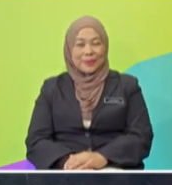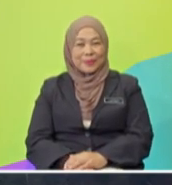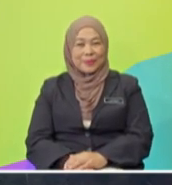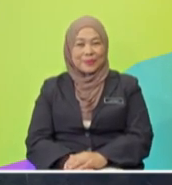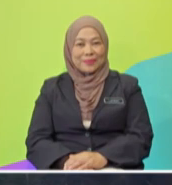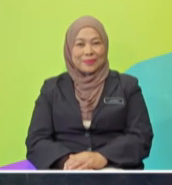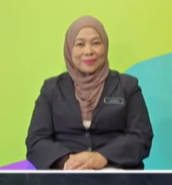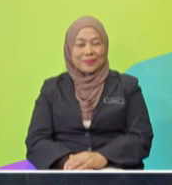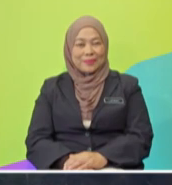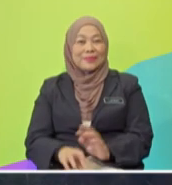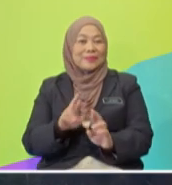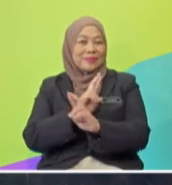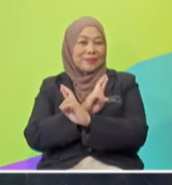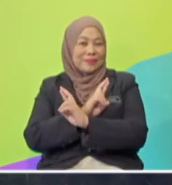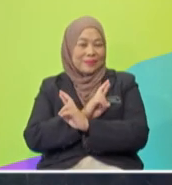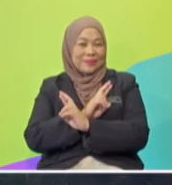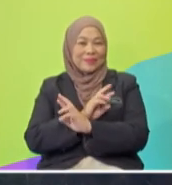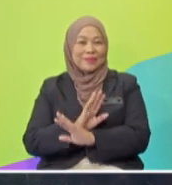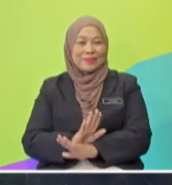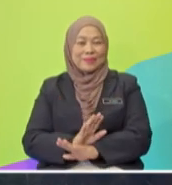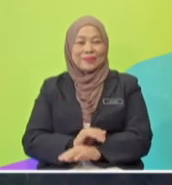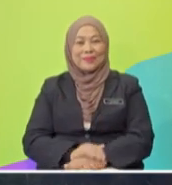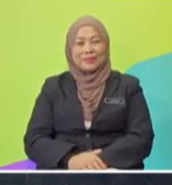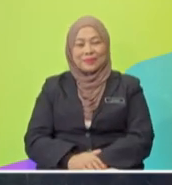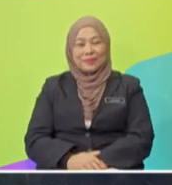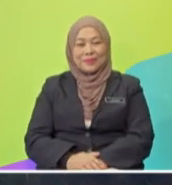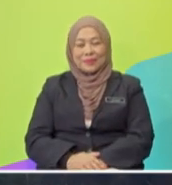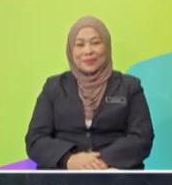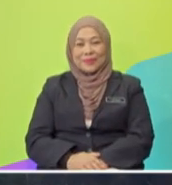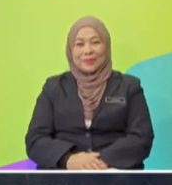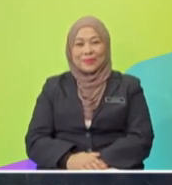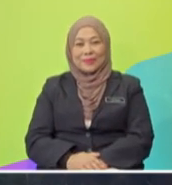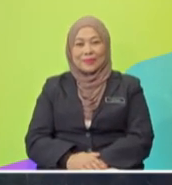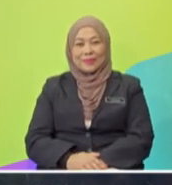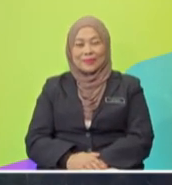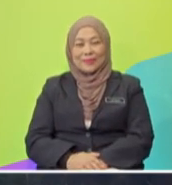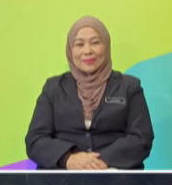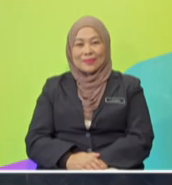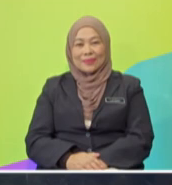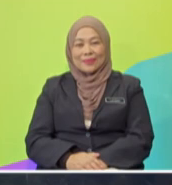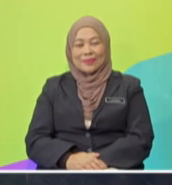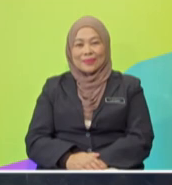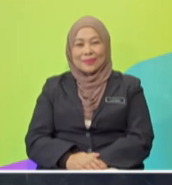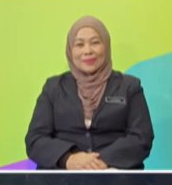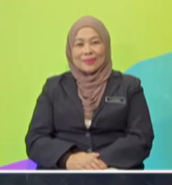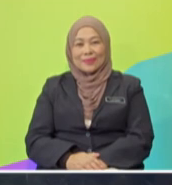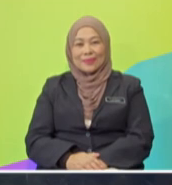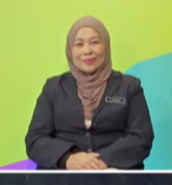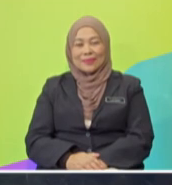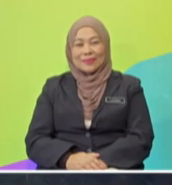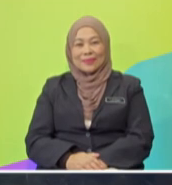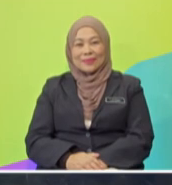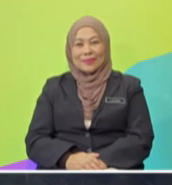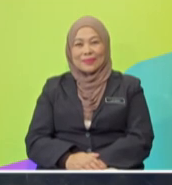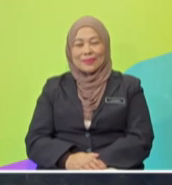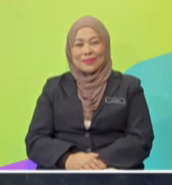Okay. Thank you. Awesome. For my friends watching at home, don't go anywhere. We'll be right back with Teacher Rahma on land transport. Don't